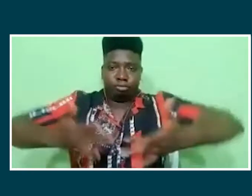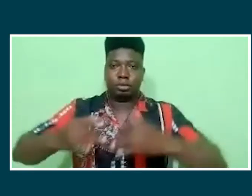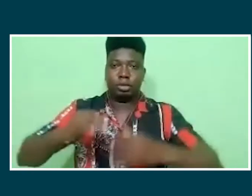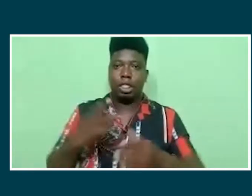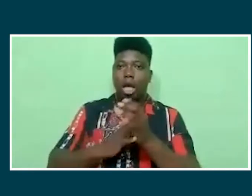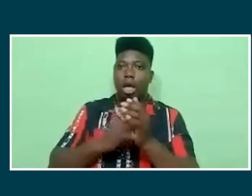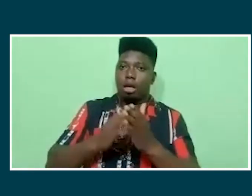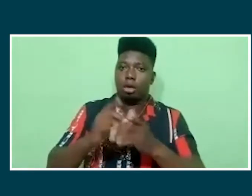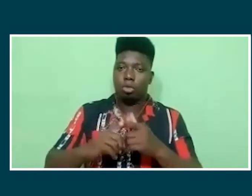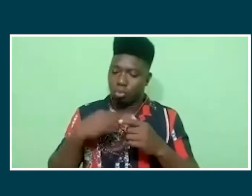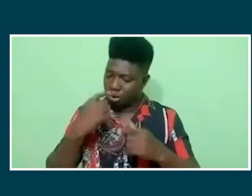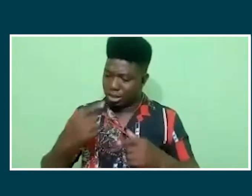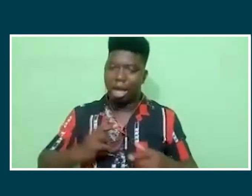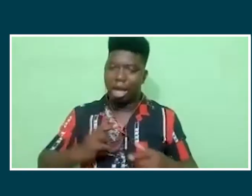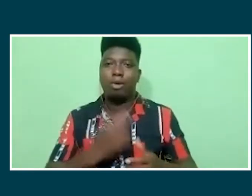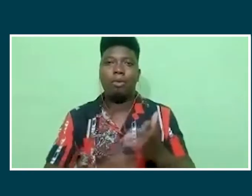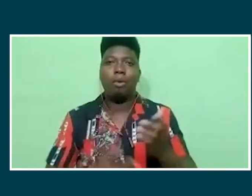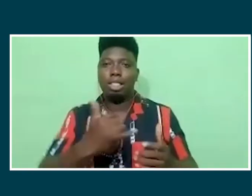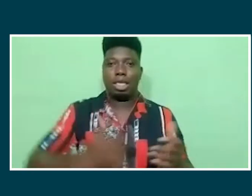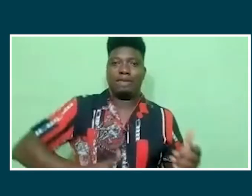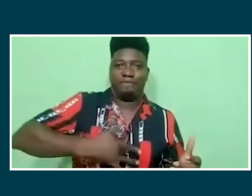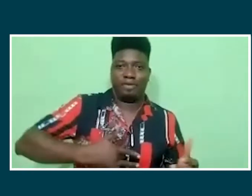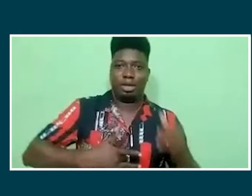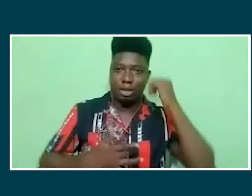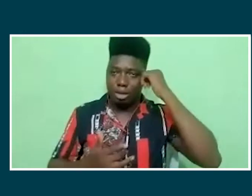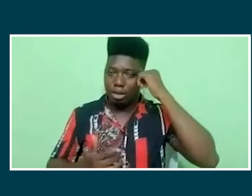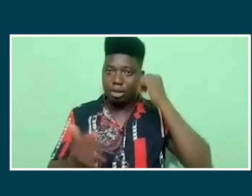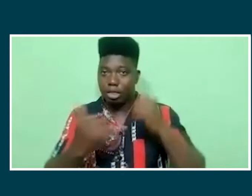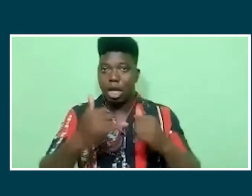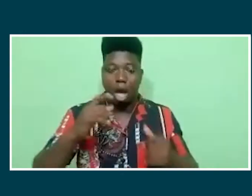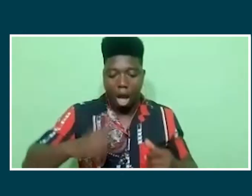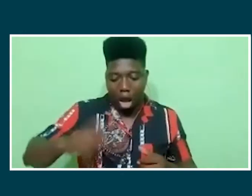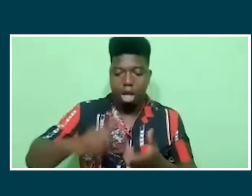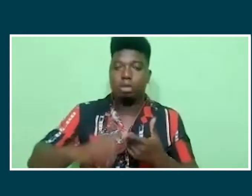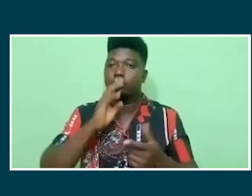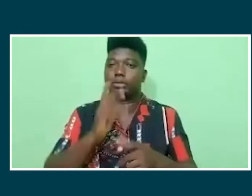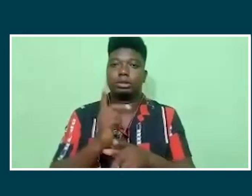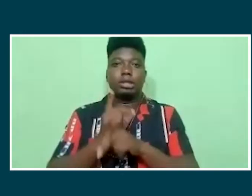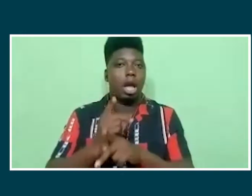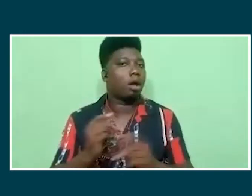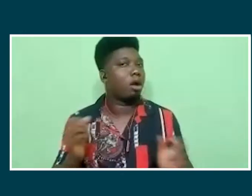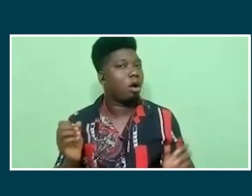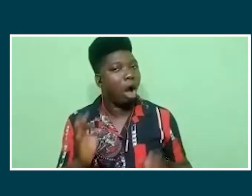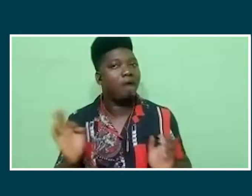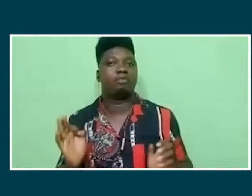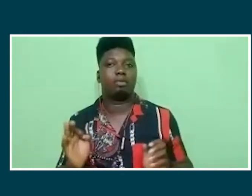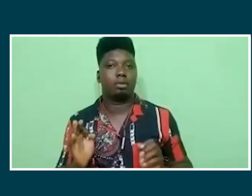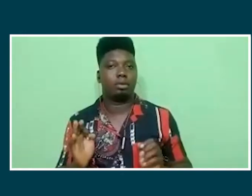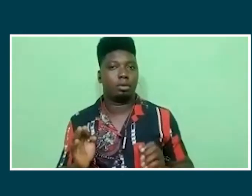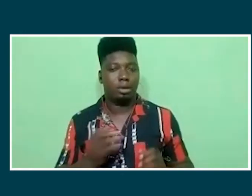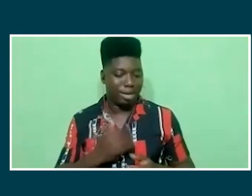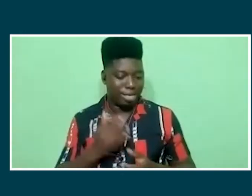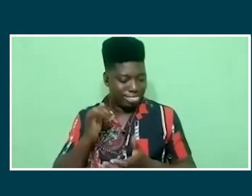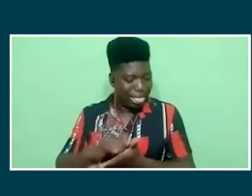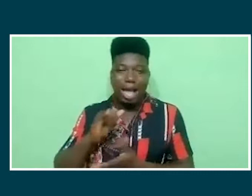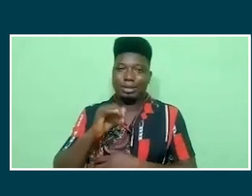they have emotions. They need to be taken care of as much as we do take care for the girls. And like that, that is the only way we're